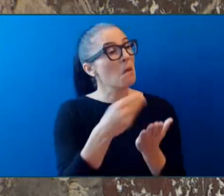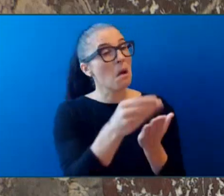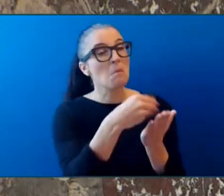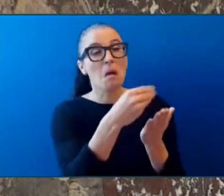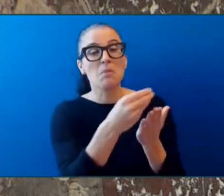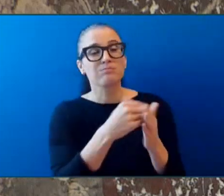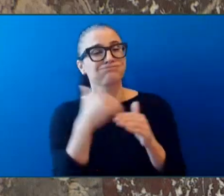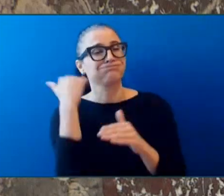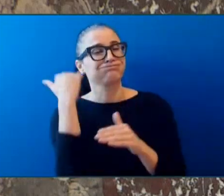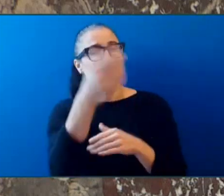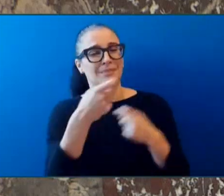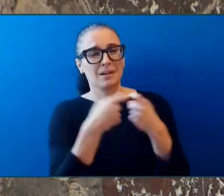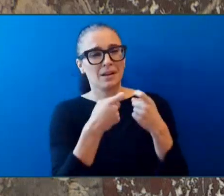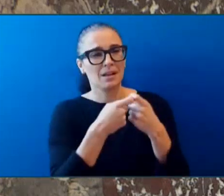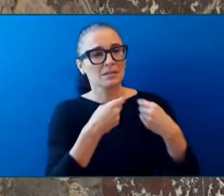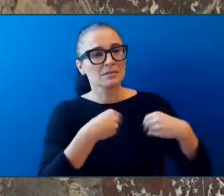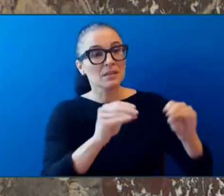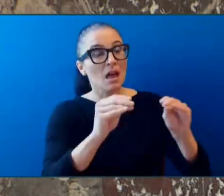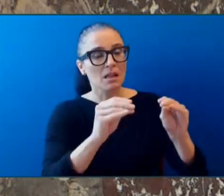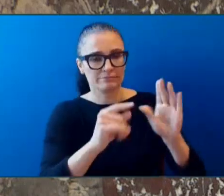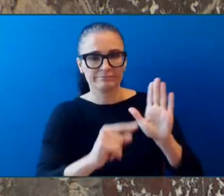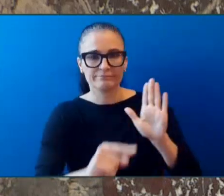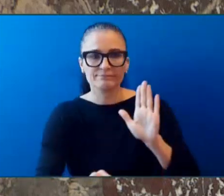BC ratepayer.